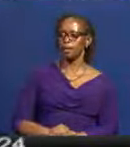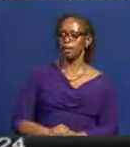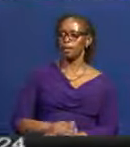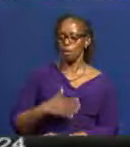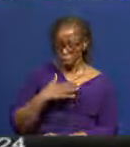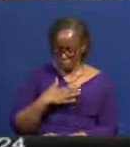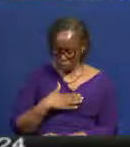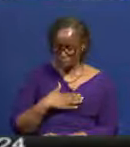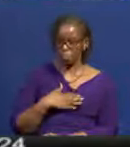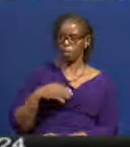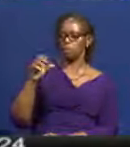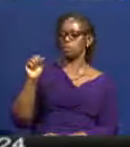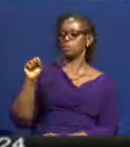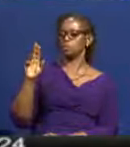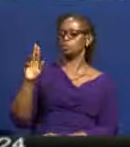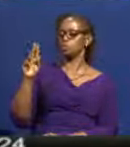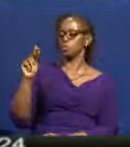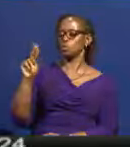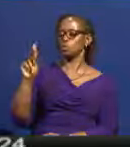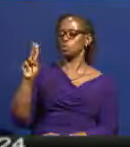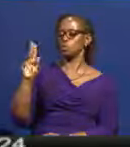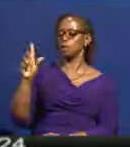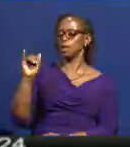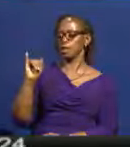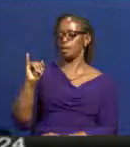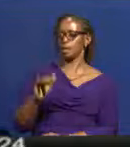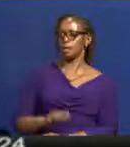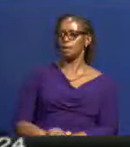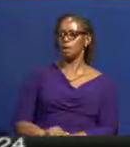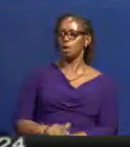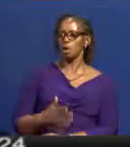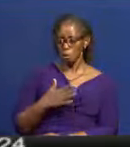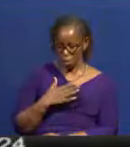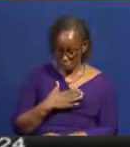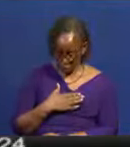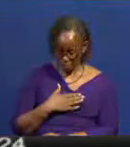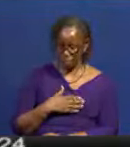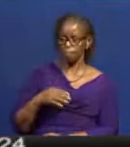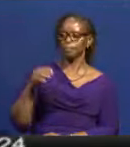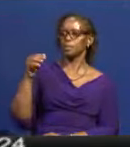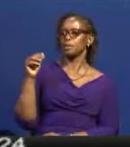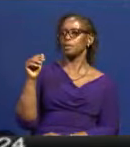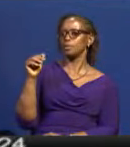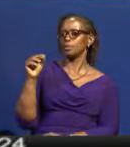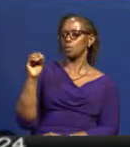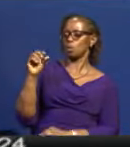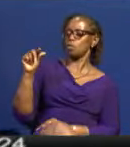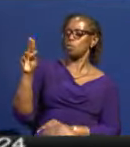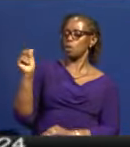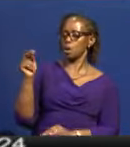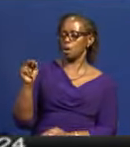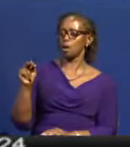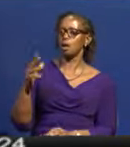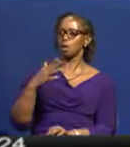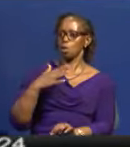Honorable J.L. Sunguli of Kilgoris. Honorable Udgun Siad.